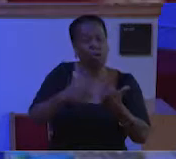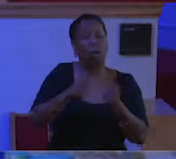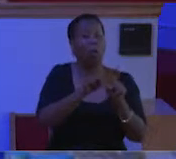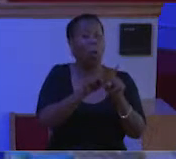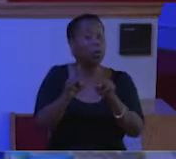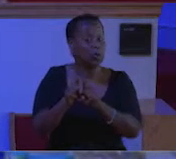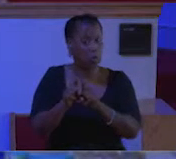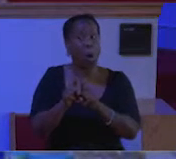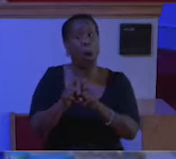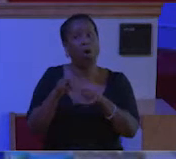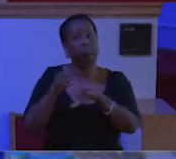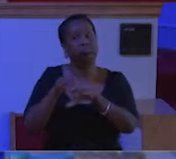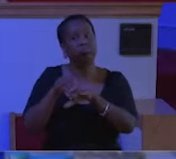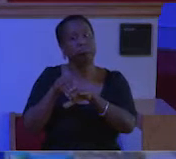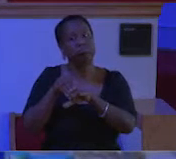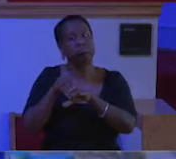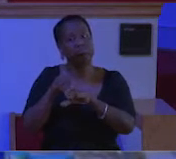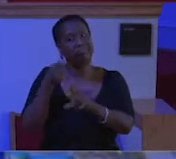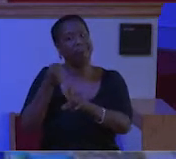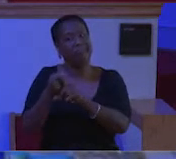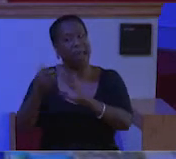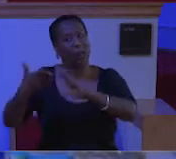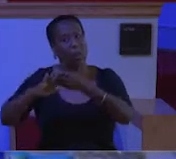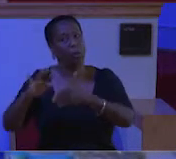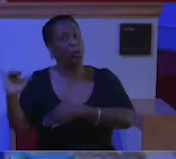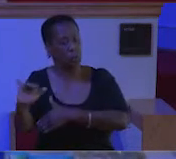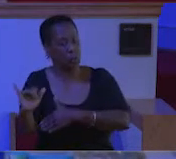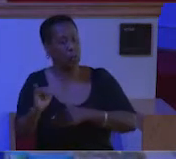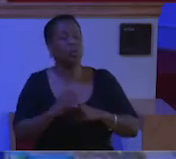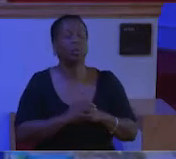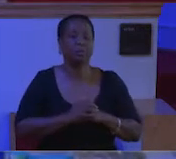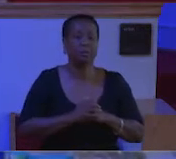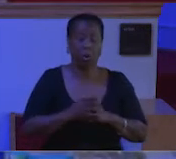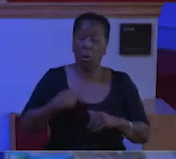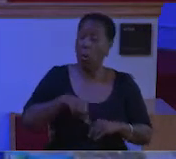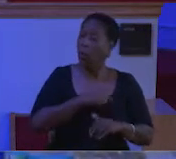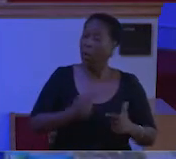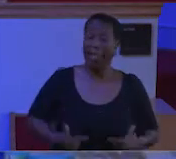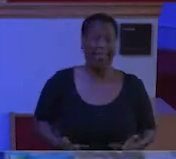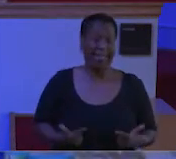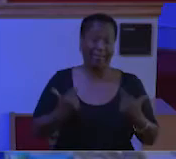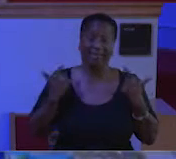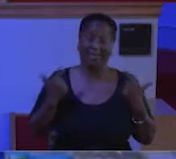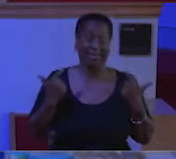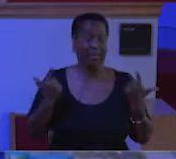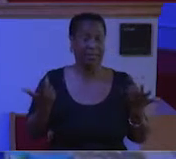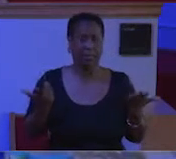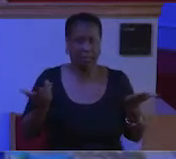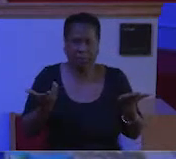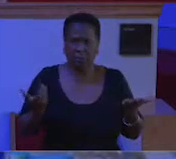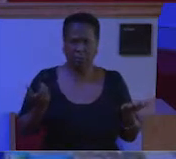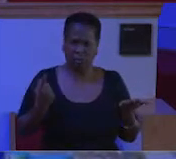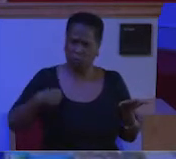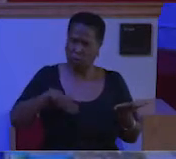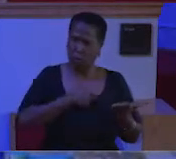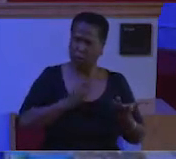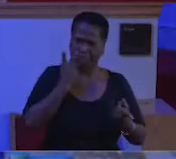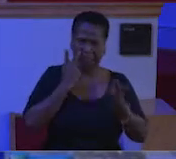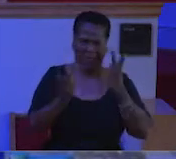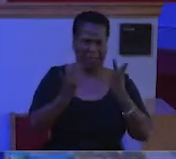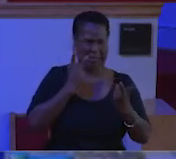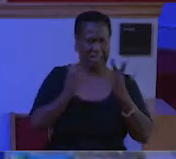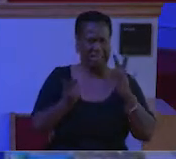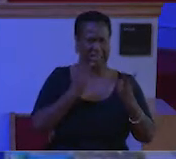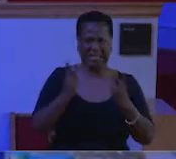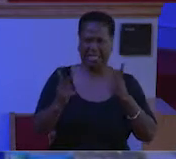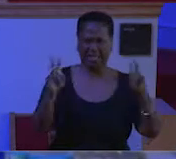larger communal level. We're living in a time where what we're really seeing is a